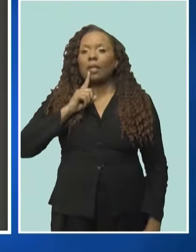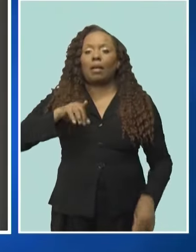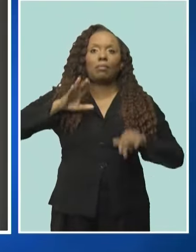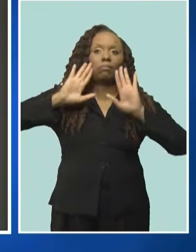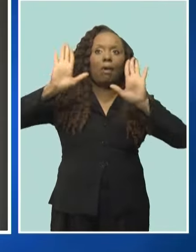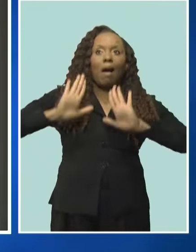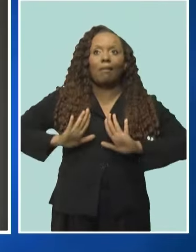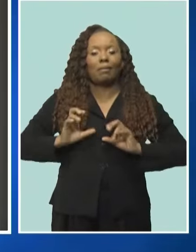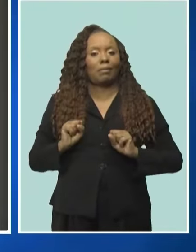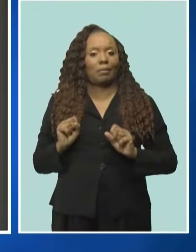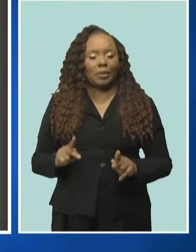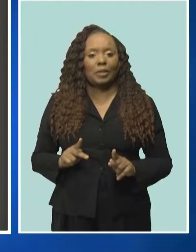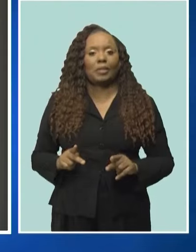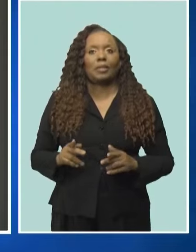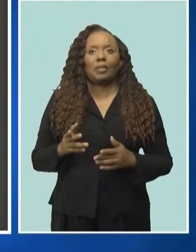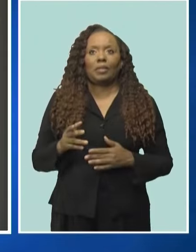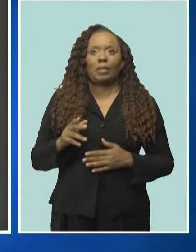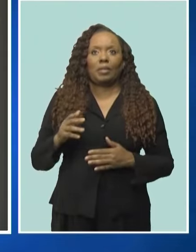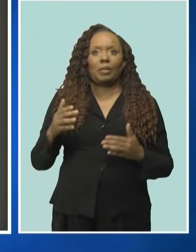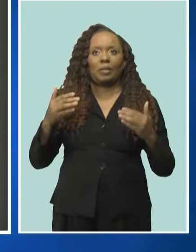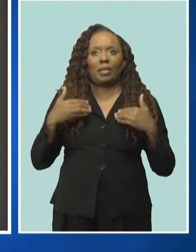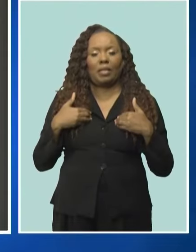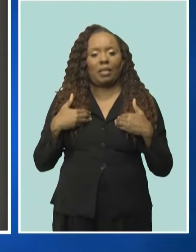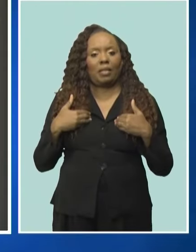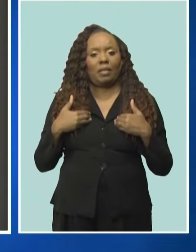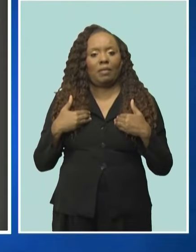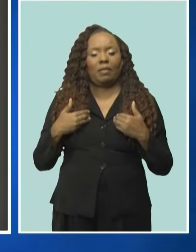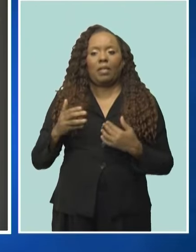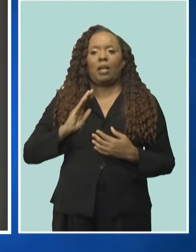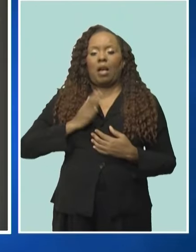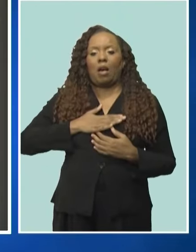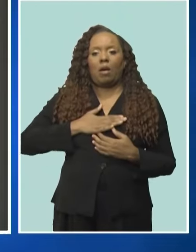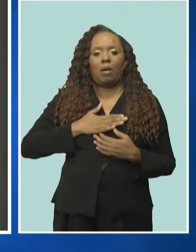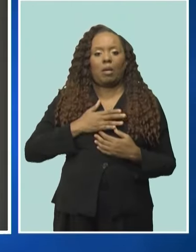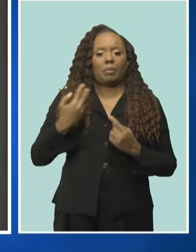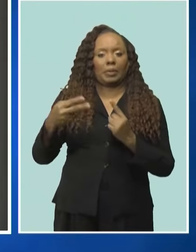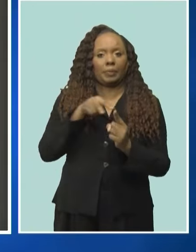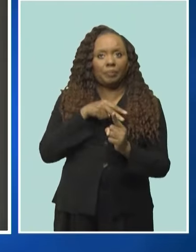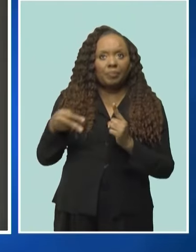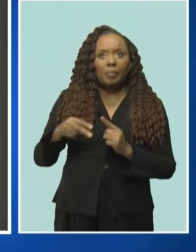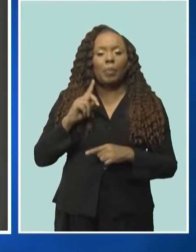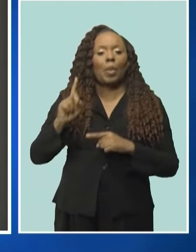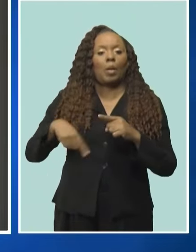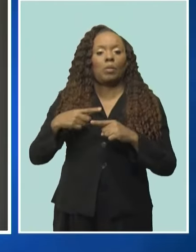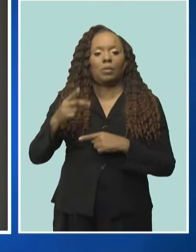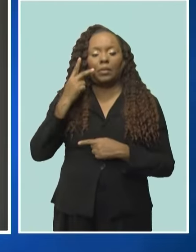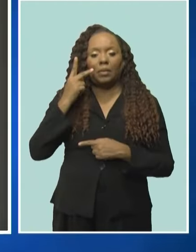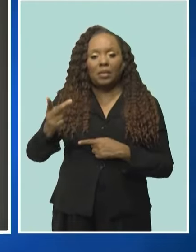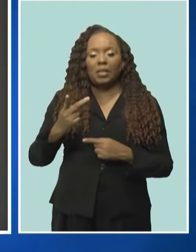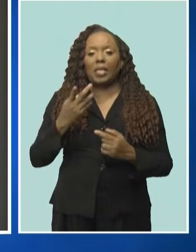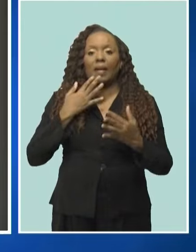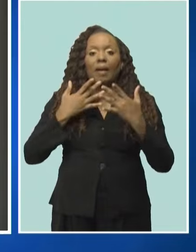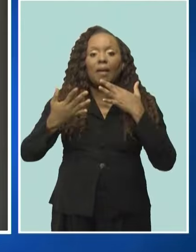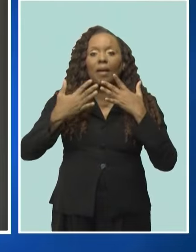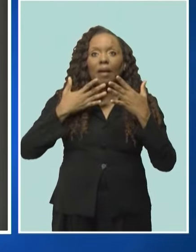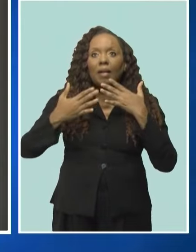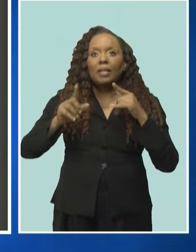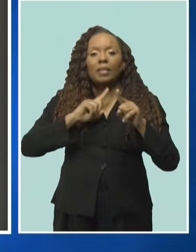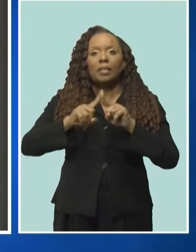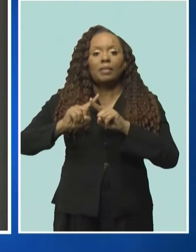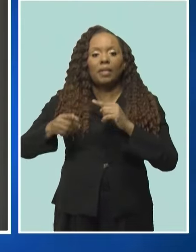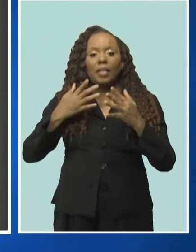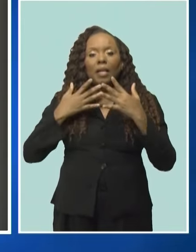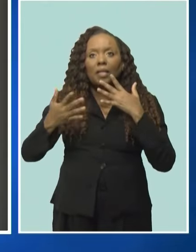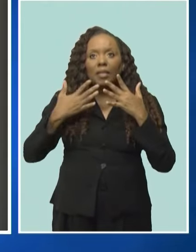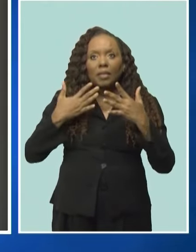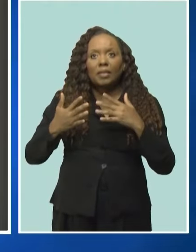opportunity for us, and we actually get our own voice. Usually the colors, when you see a color palette for the year or like a color of the